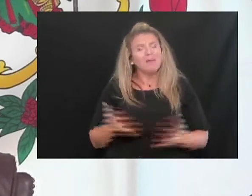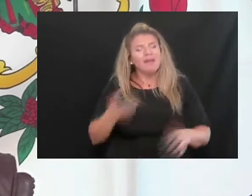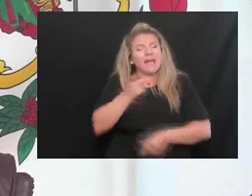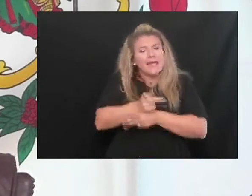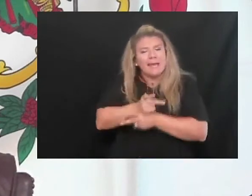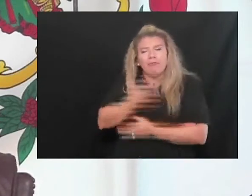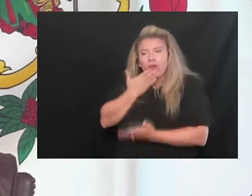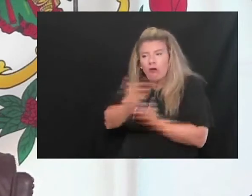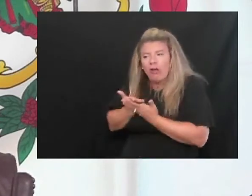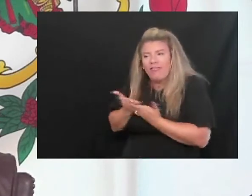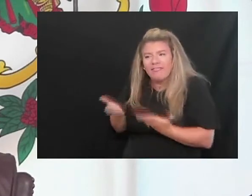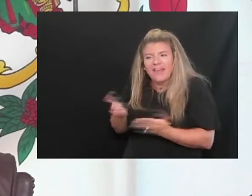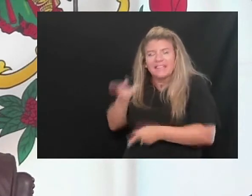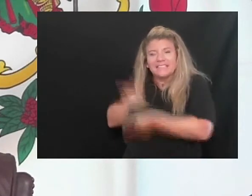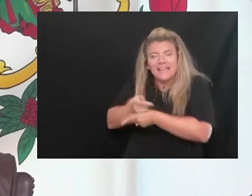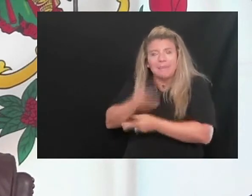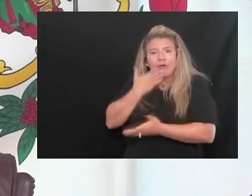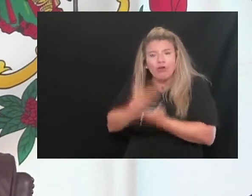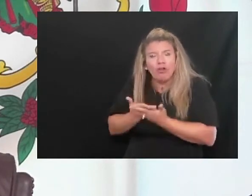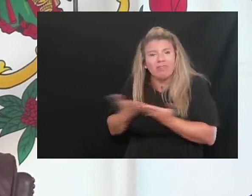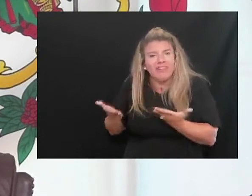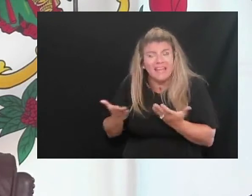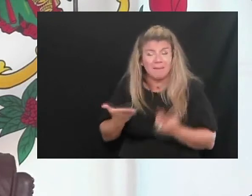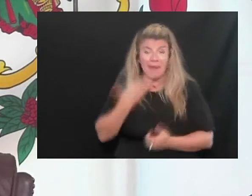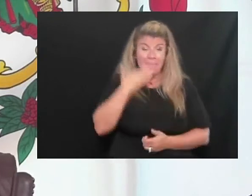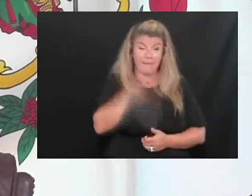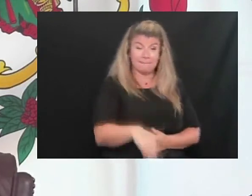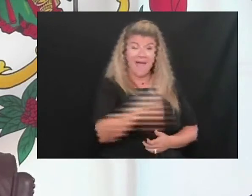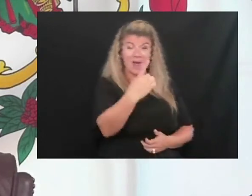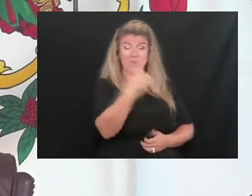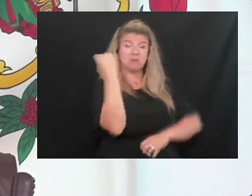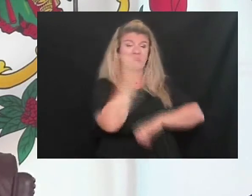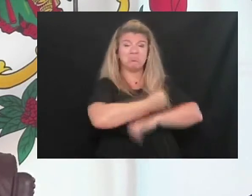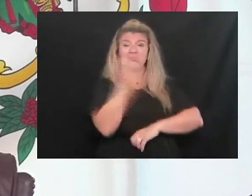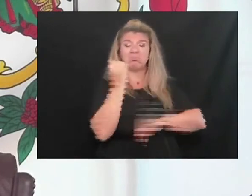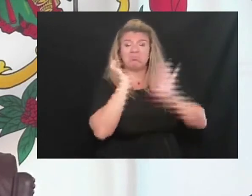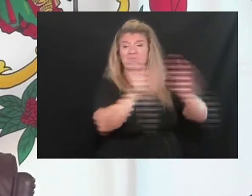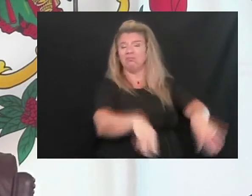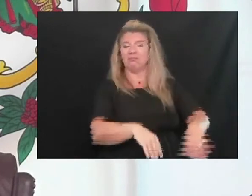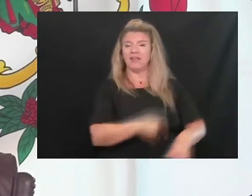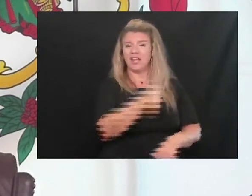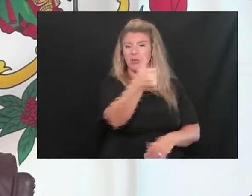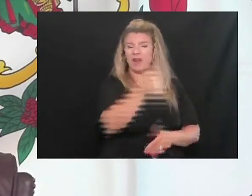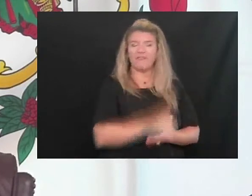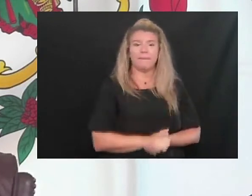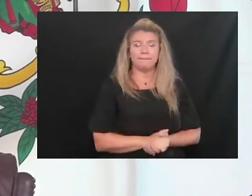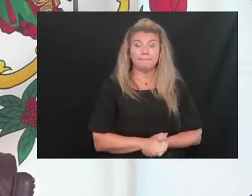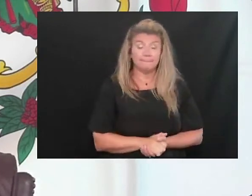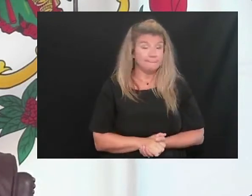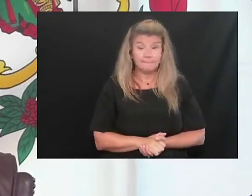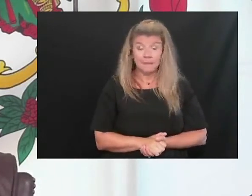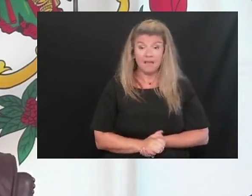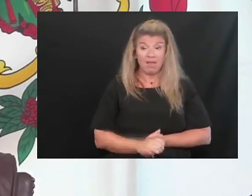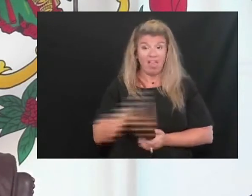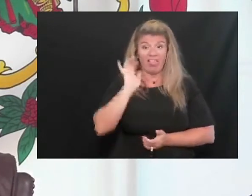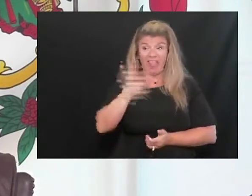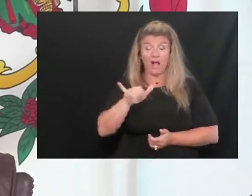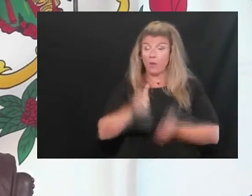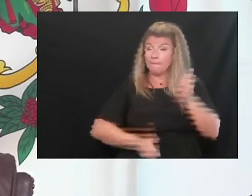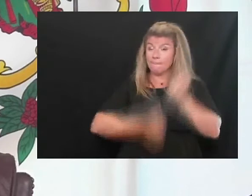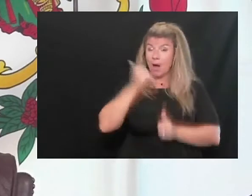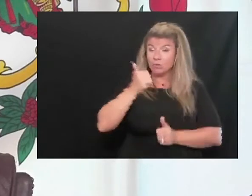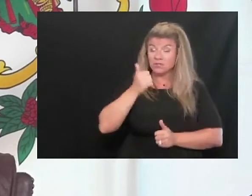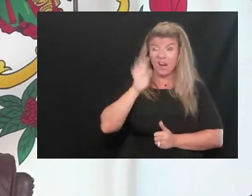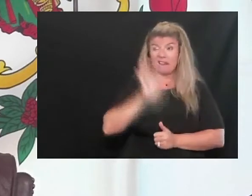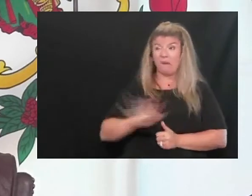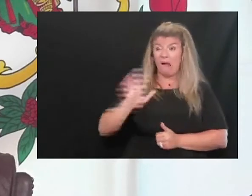eggs, keep all the good ones. Let's just stiff the bad ones and get rid of them and everything. That's what 55 coal companies